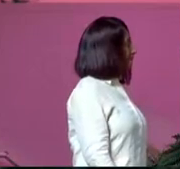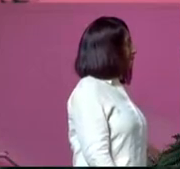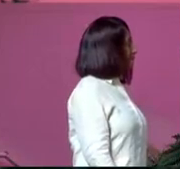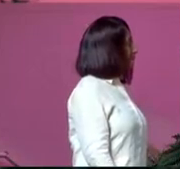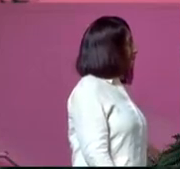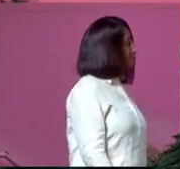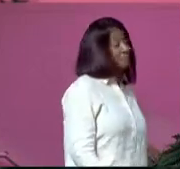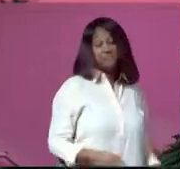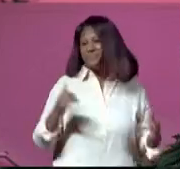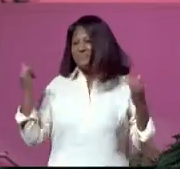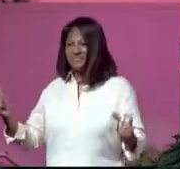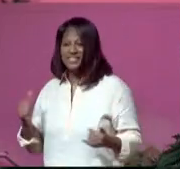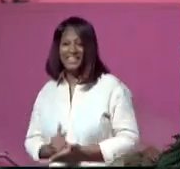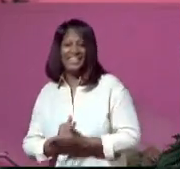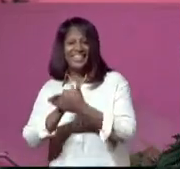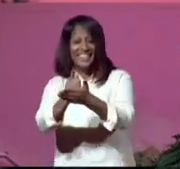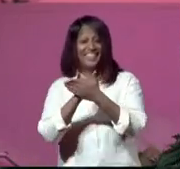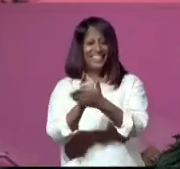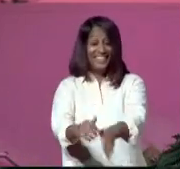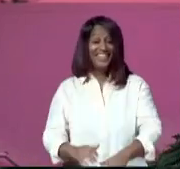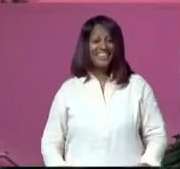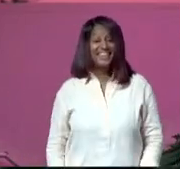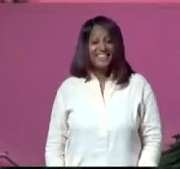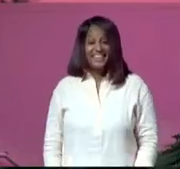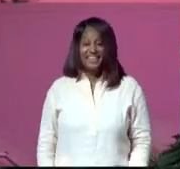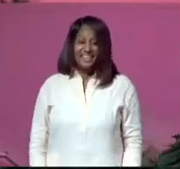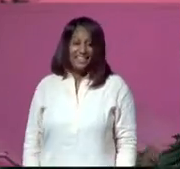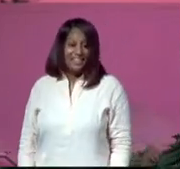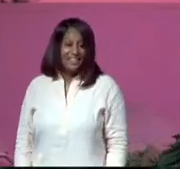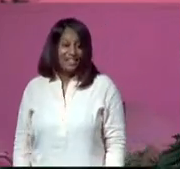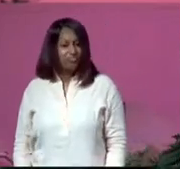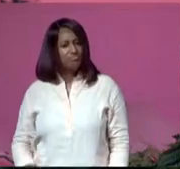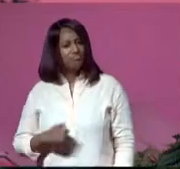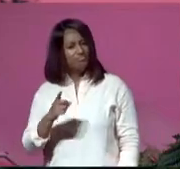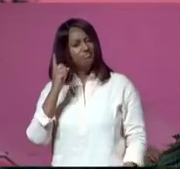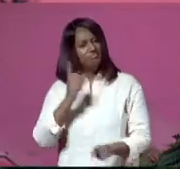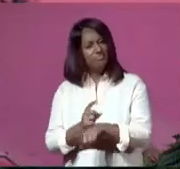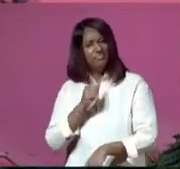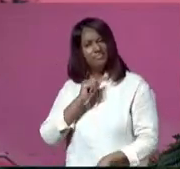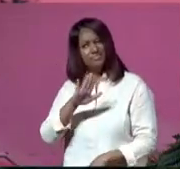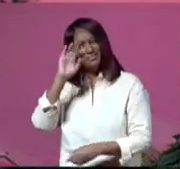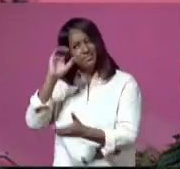Now, let me help y'all because in a few minutes he says, you're right. That ain't your husband.